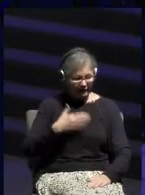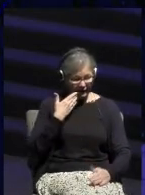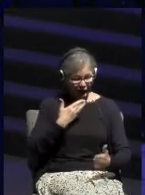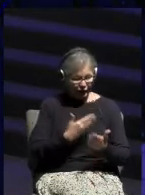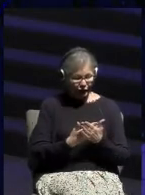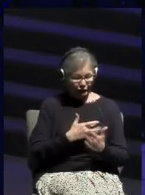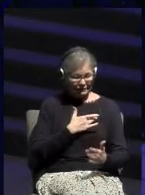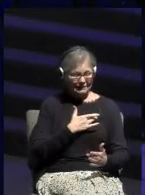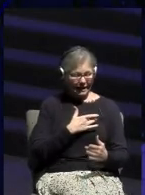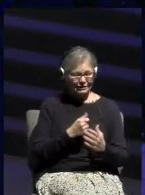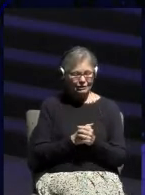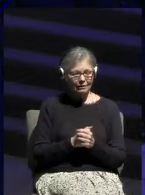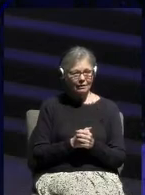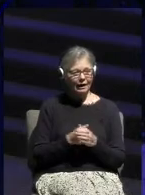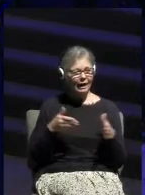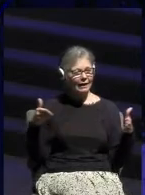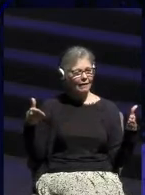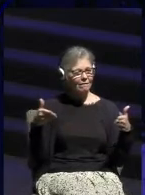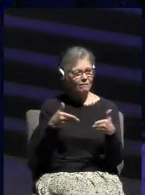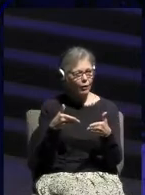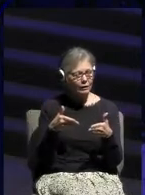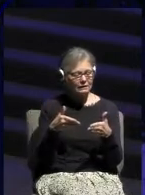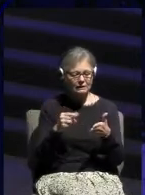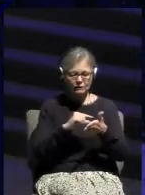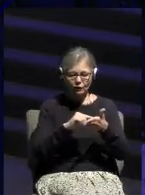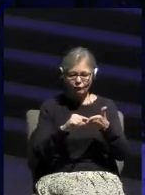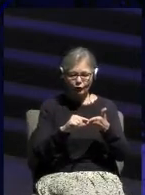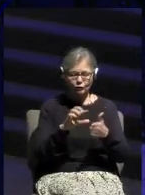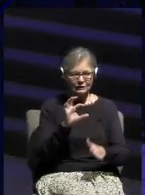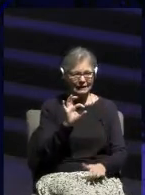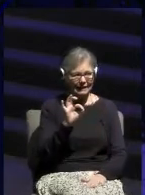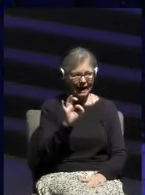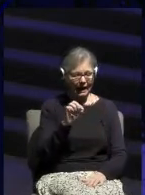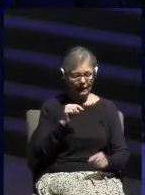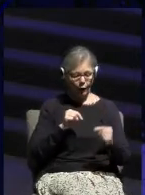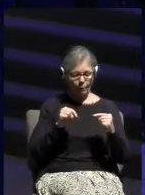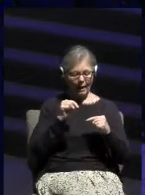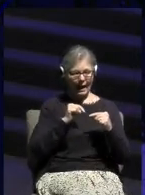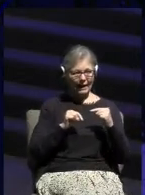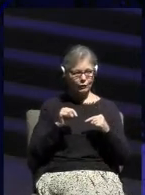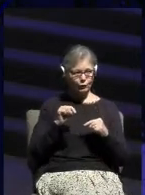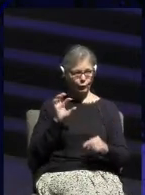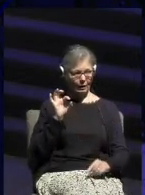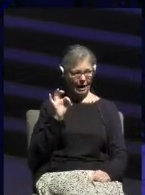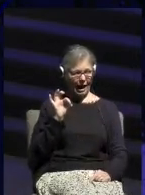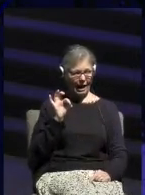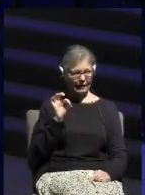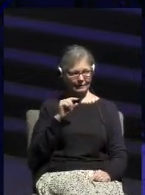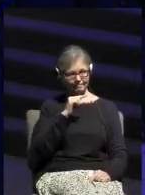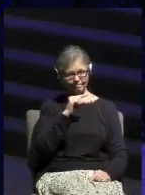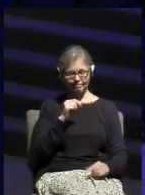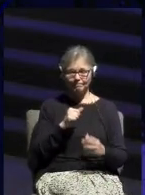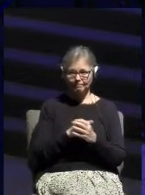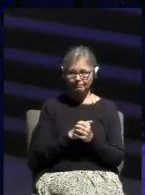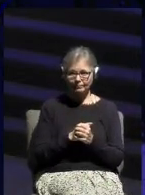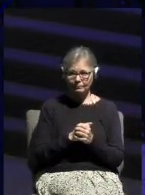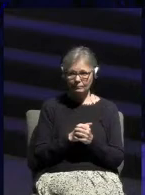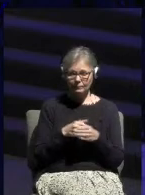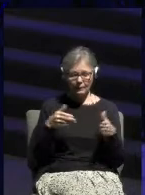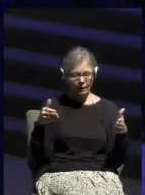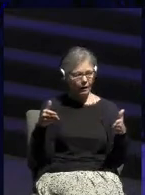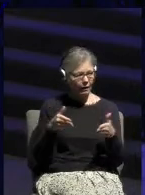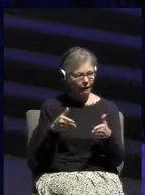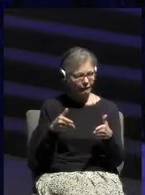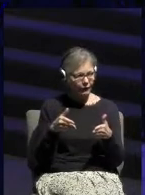And it really focuses around verse number 9. And if we could go back to verse number 9, it really focuses on